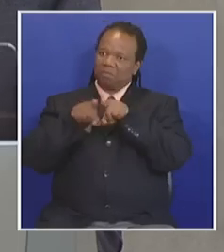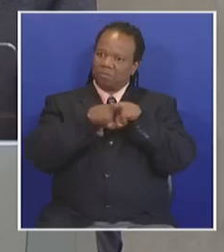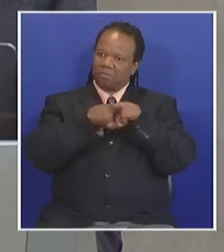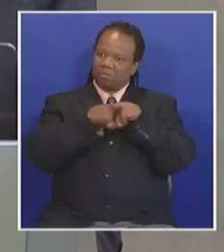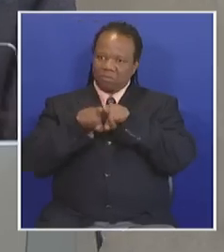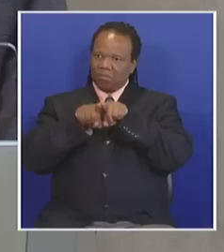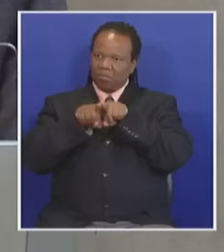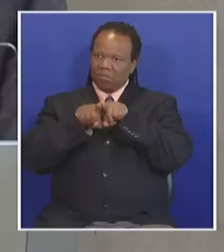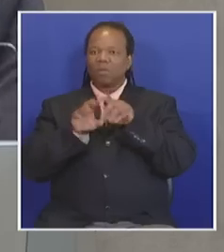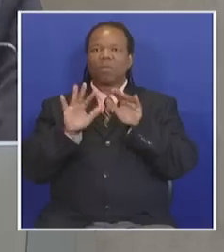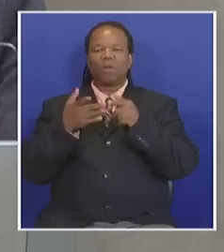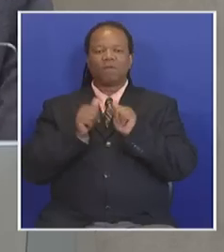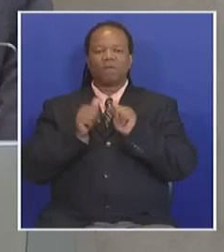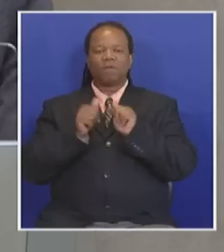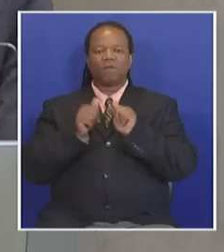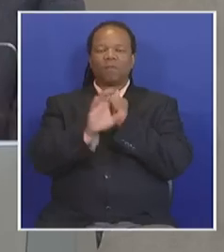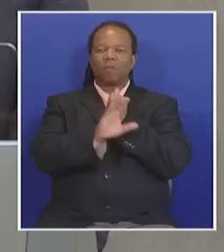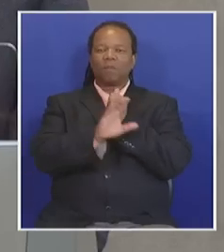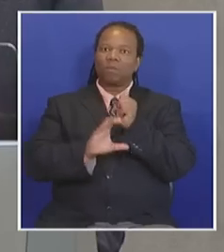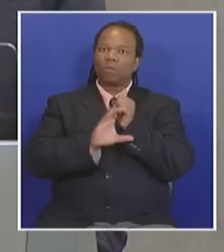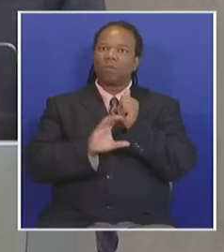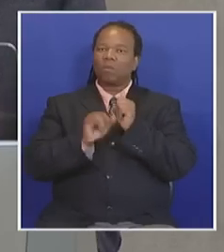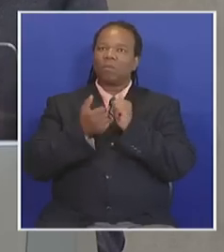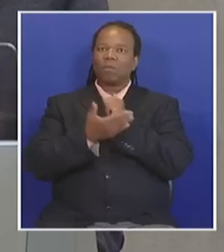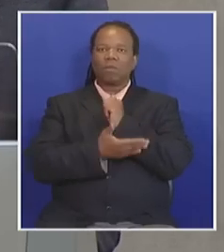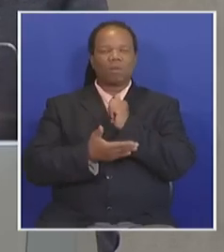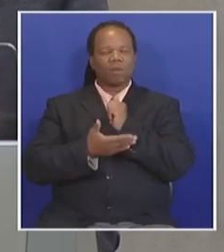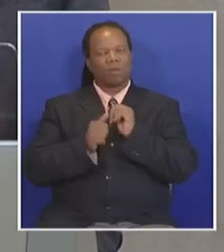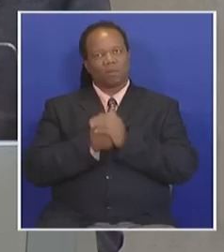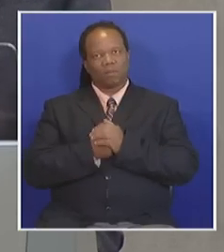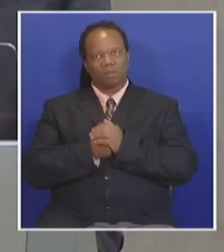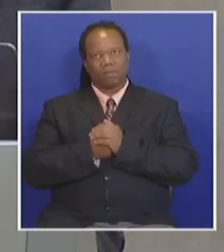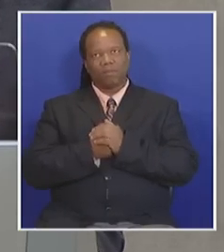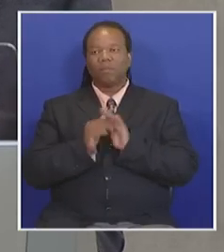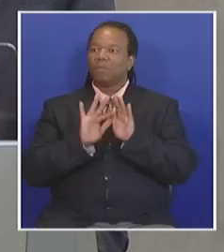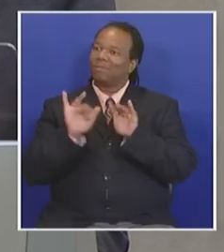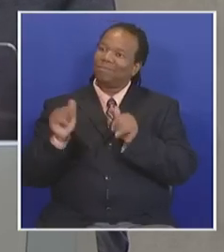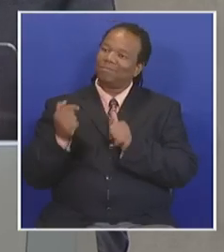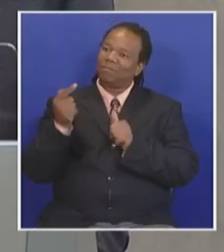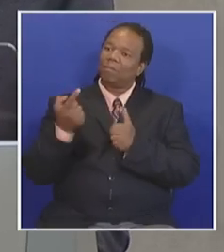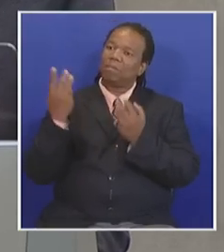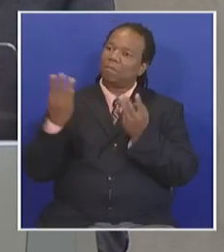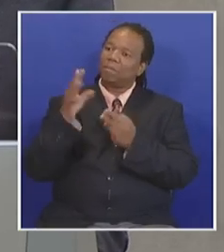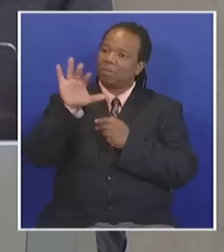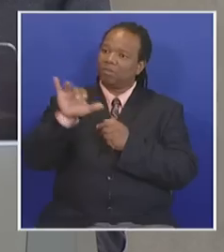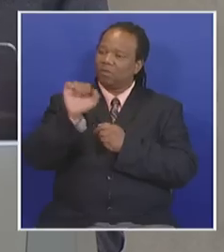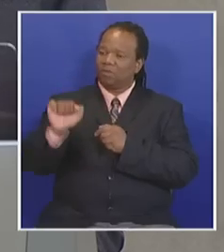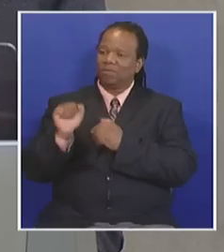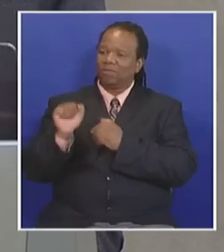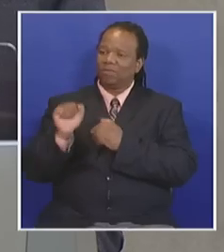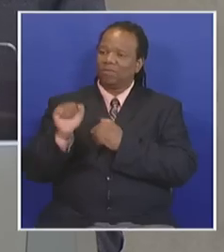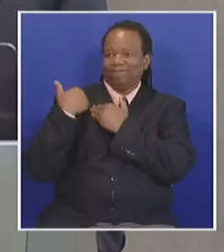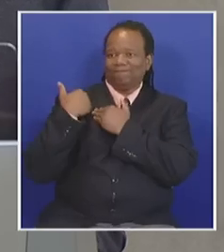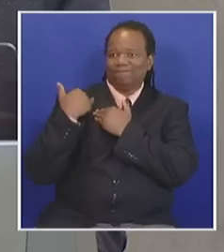together by the Constitution of the democratic state. The fight against racism is the duty of every South African service delivery pattern that